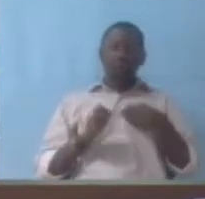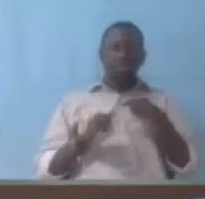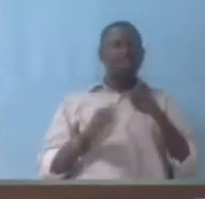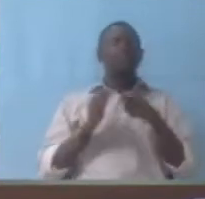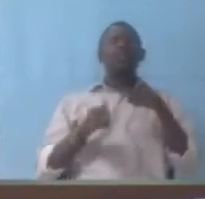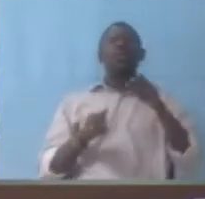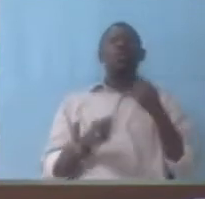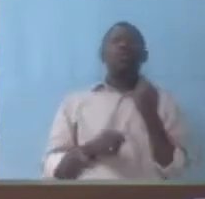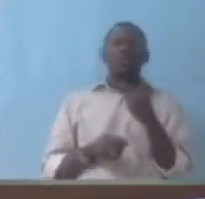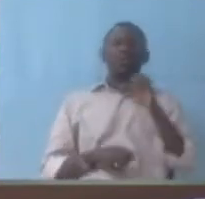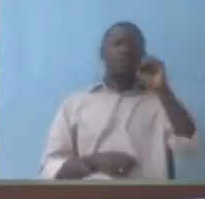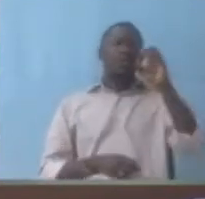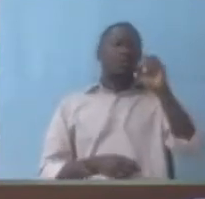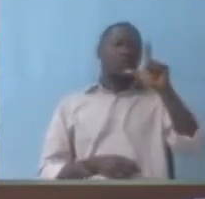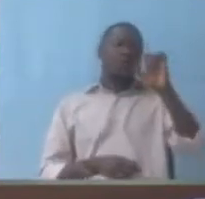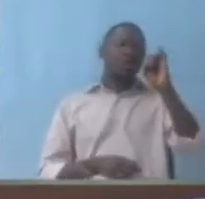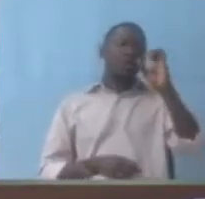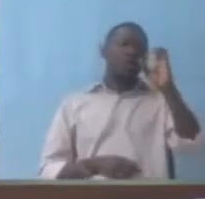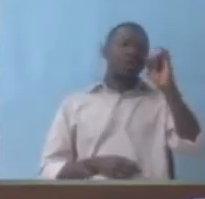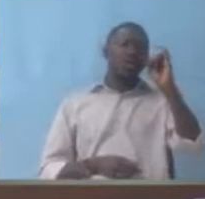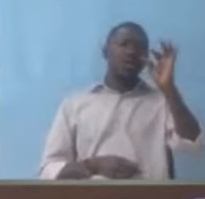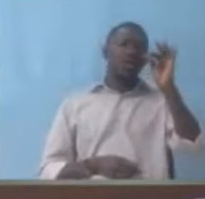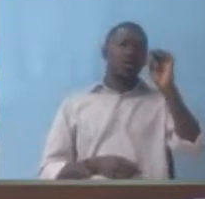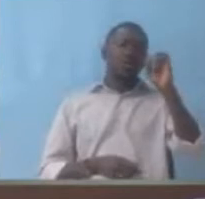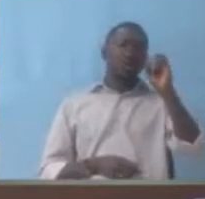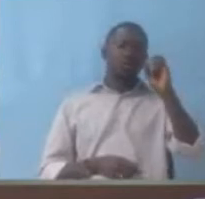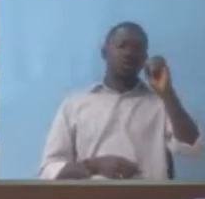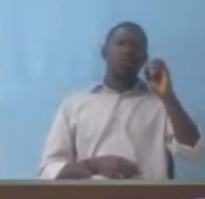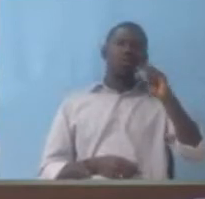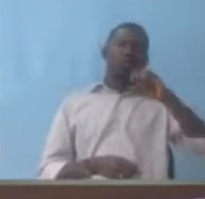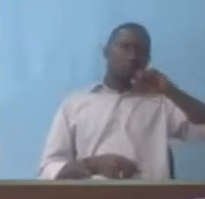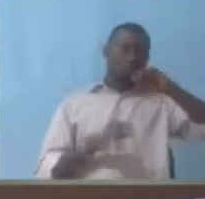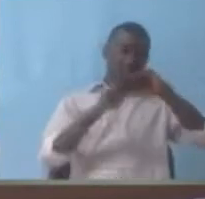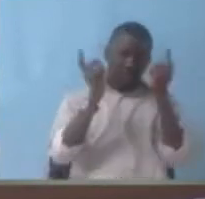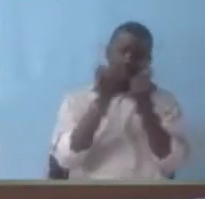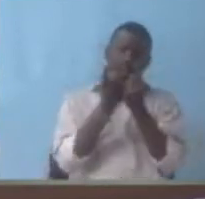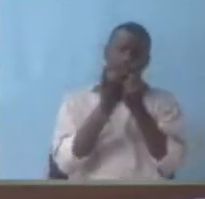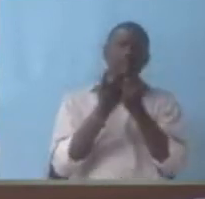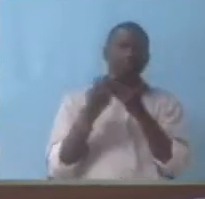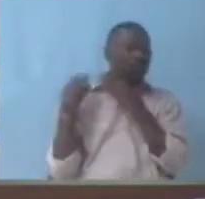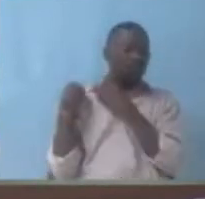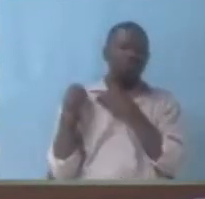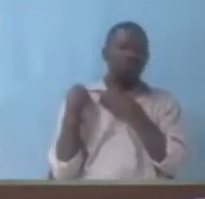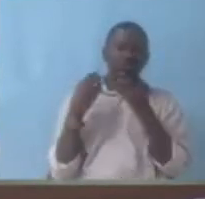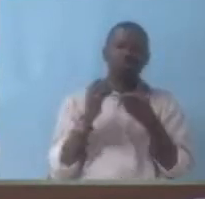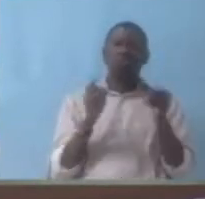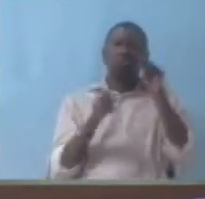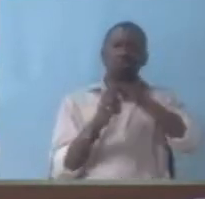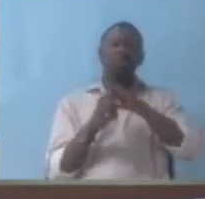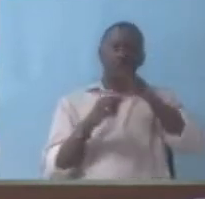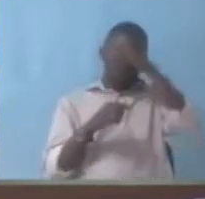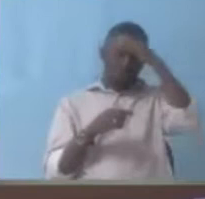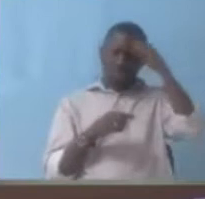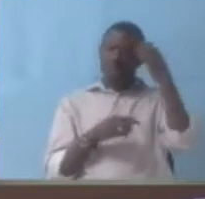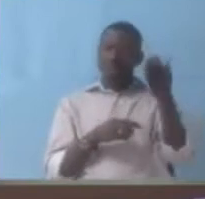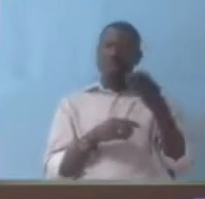to kawkulu tamandi. And not by virtue of any authority conferred on me by the military. Mandua banke dalila wo dalila rekafu sojaro